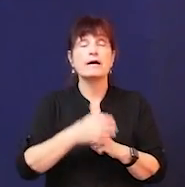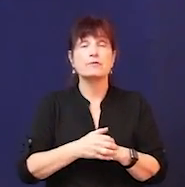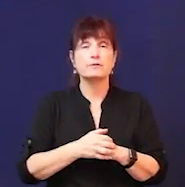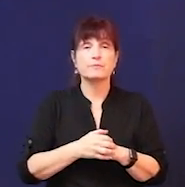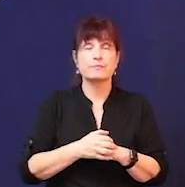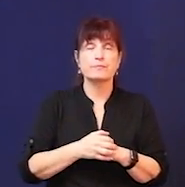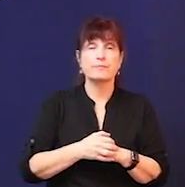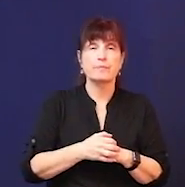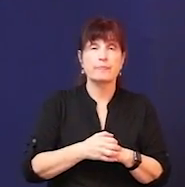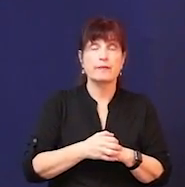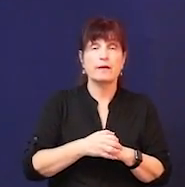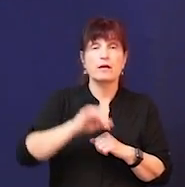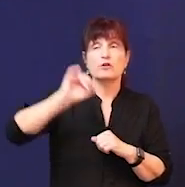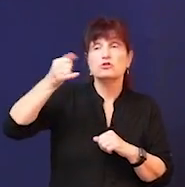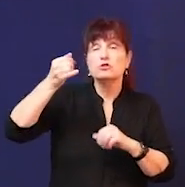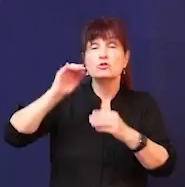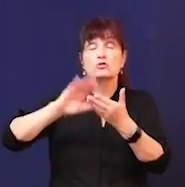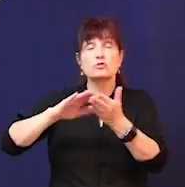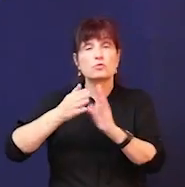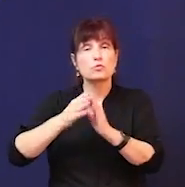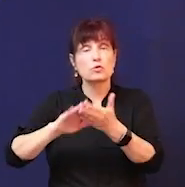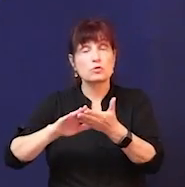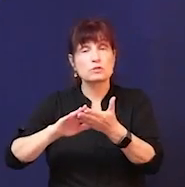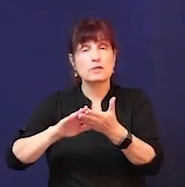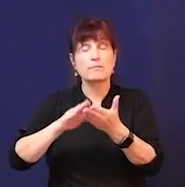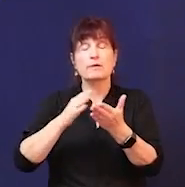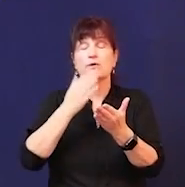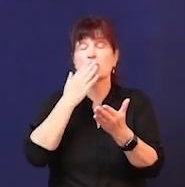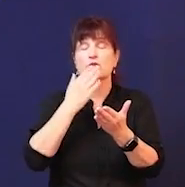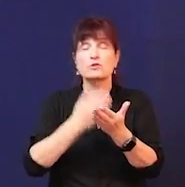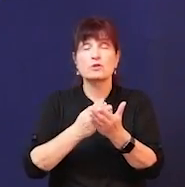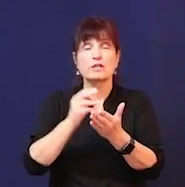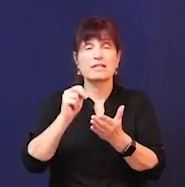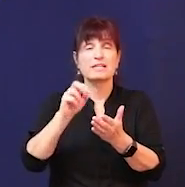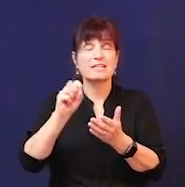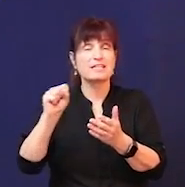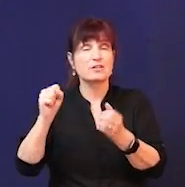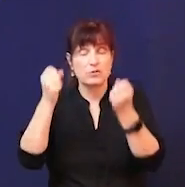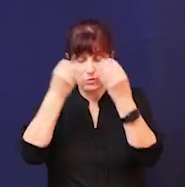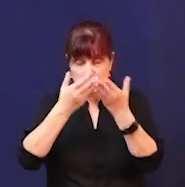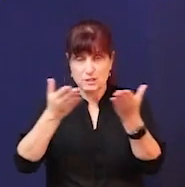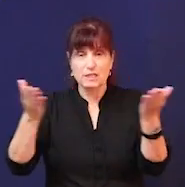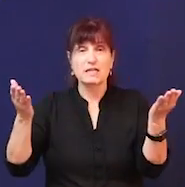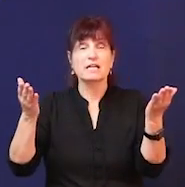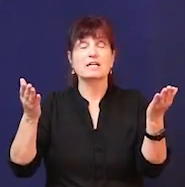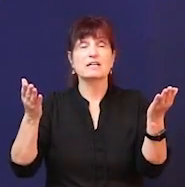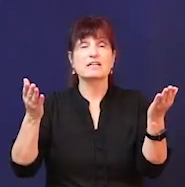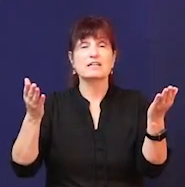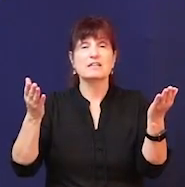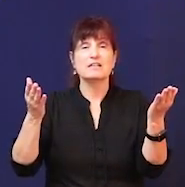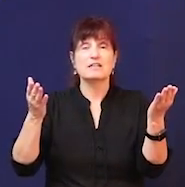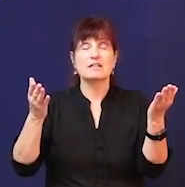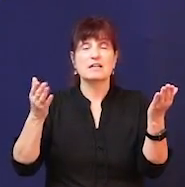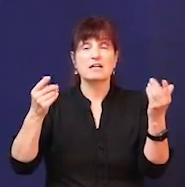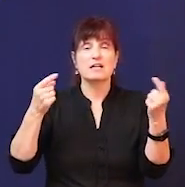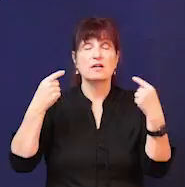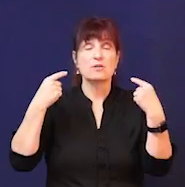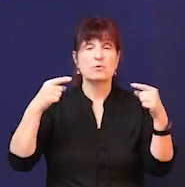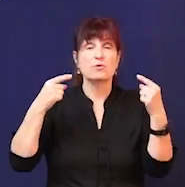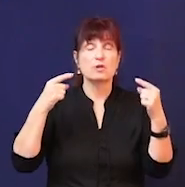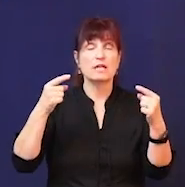voice, Jerusalem, herald of good news. Fear not to cry out and say to the cities of